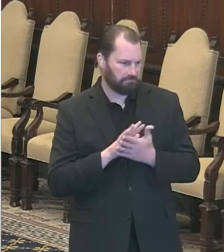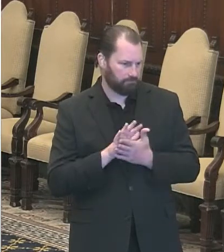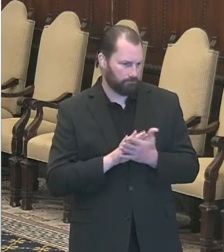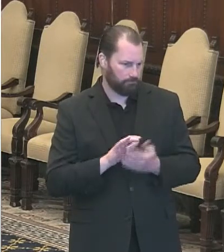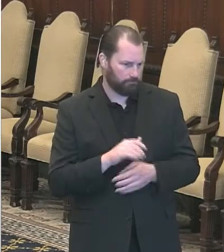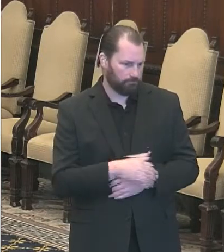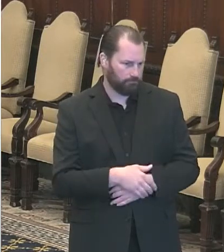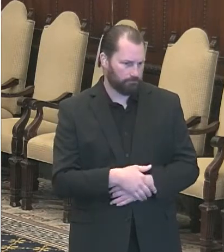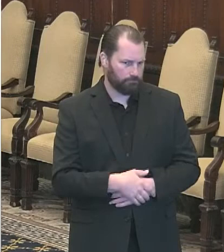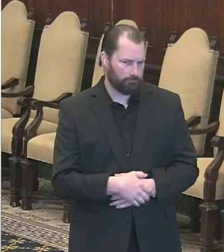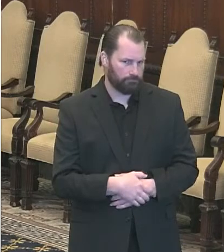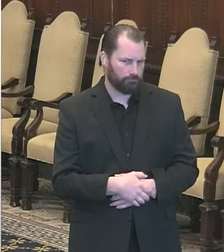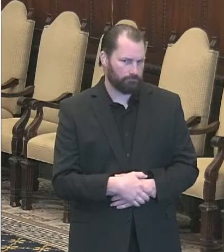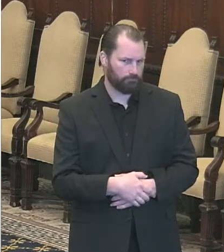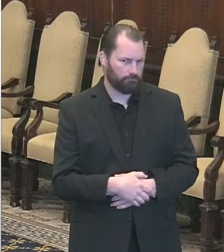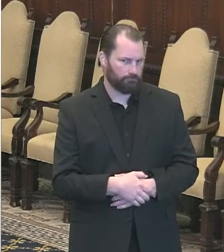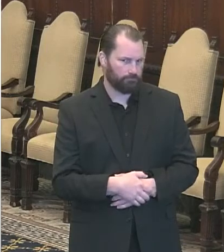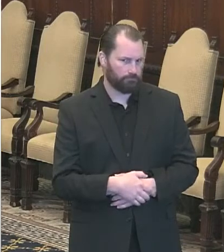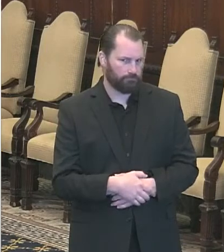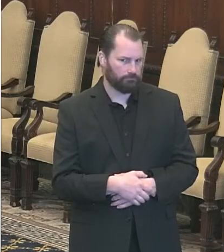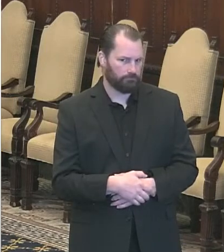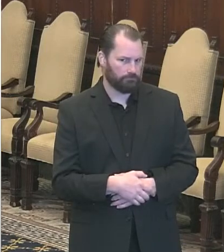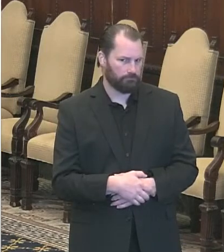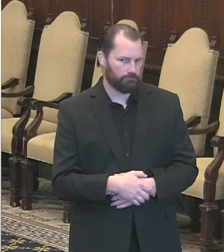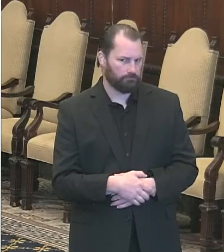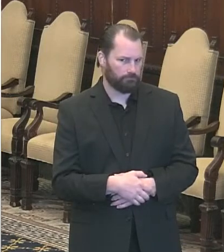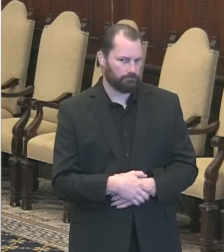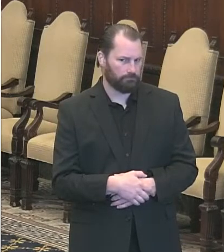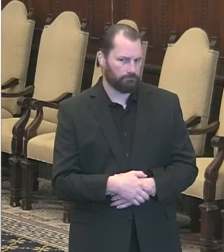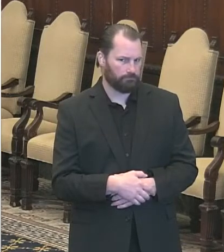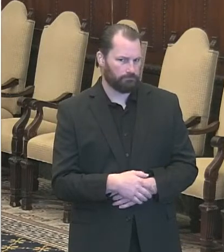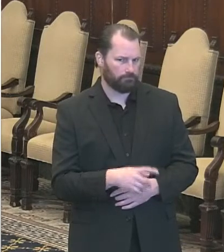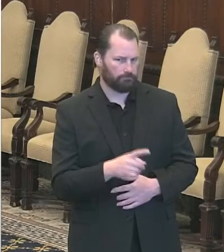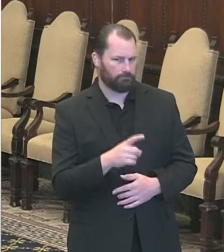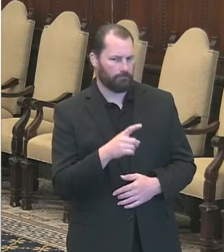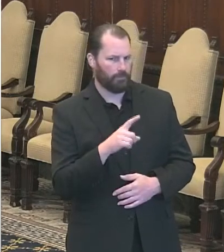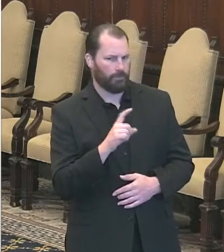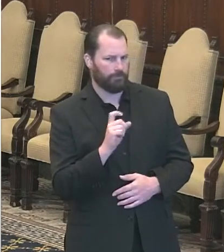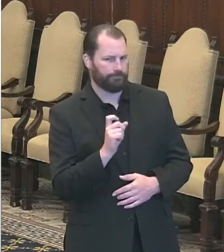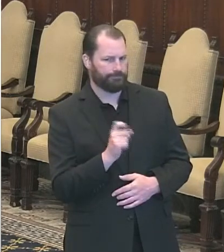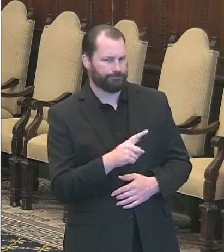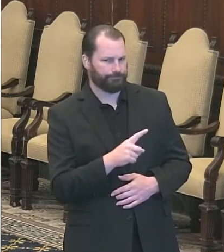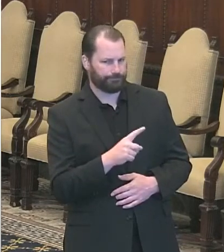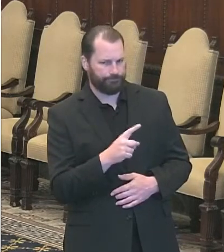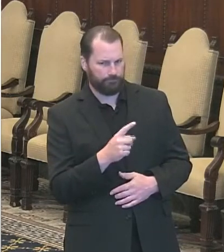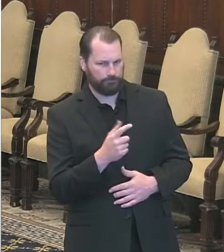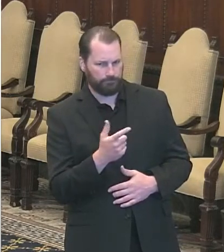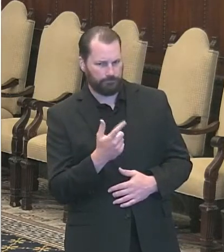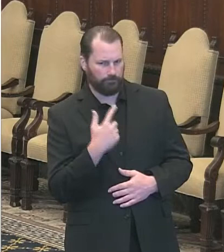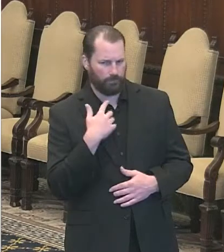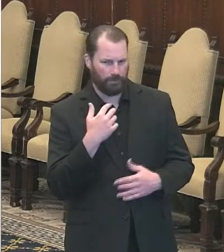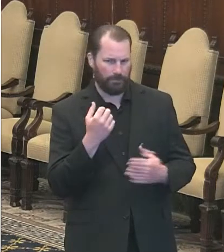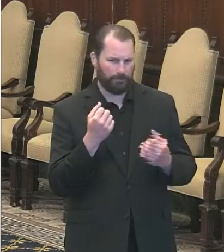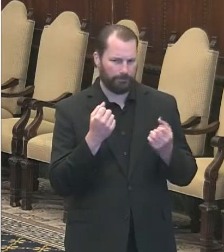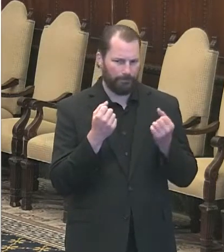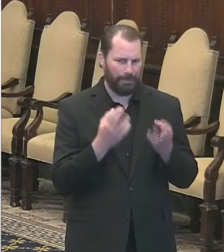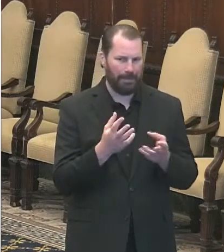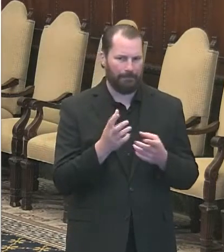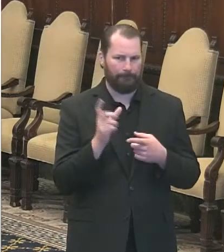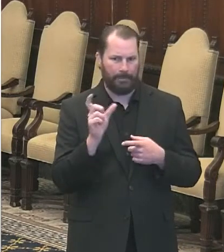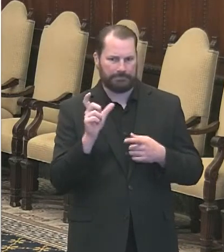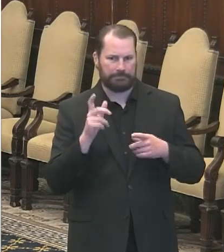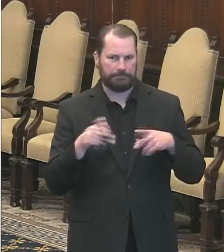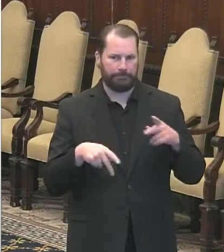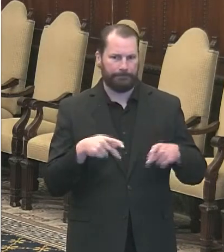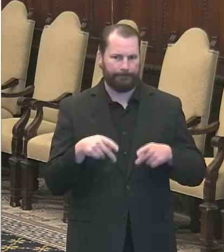people, they ask me this question. That's why I asked you. We're going to have to get back to you with more specific answers than the one I'm giving